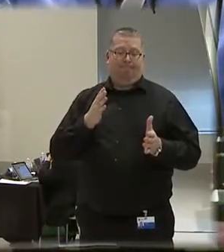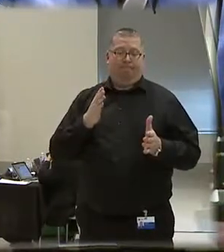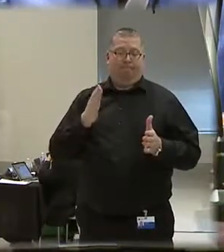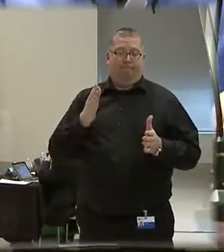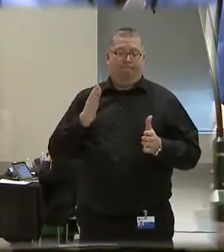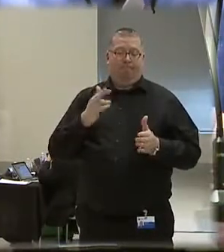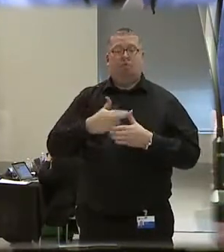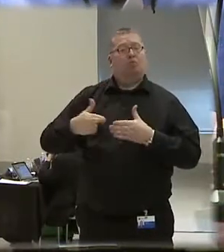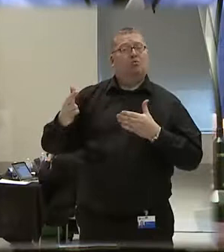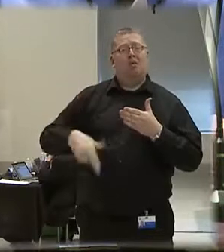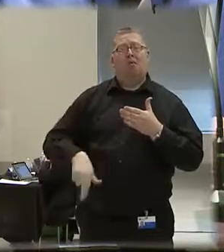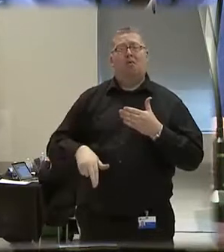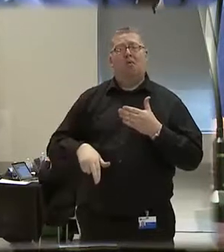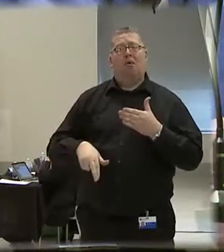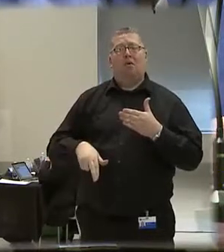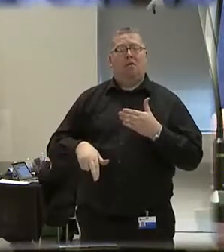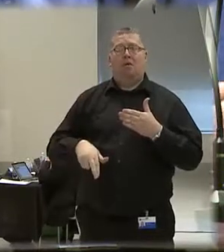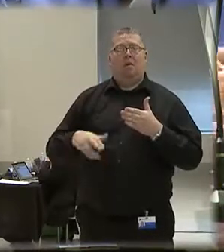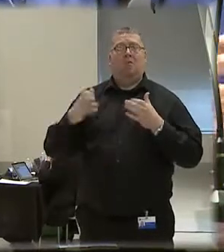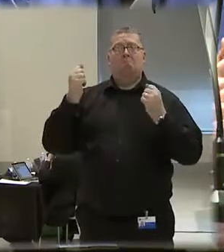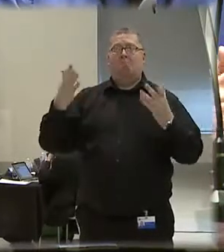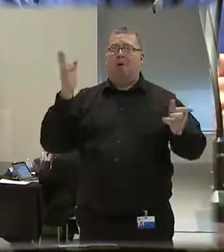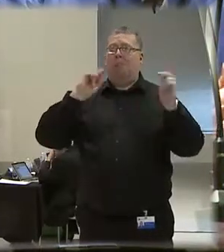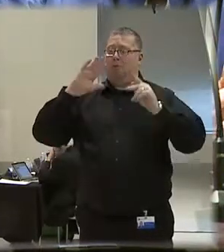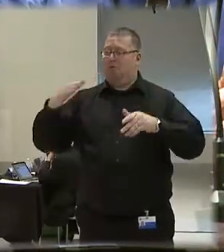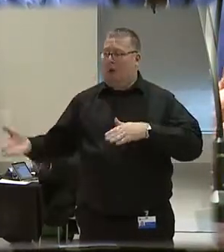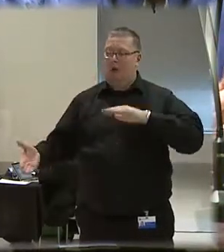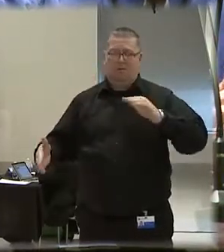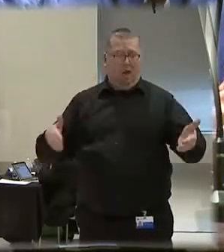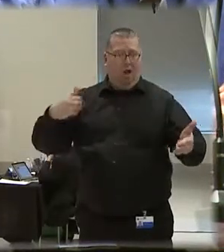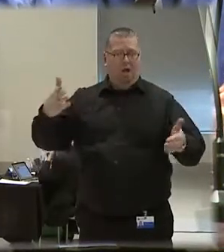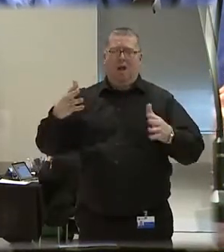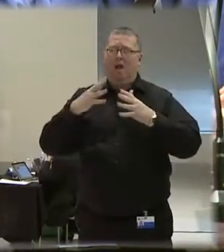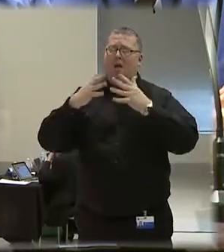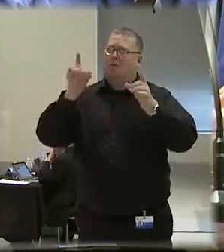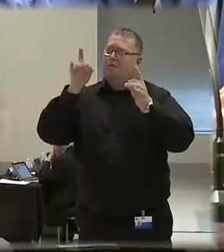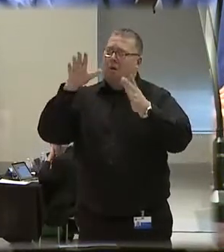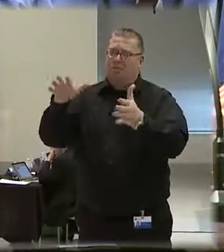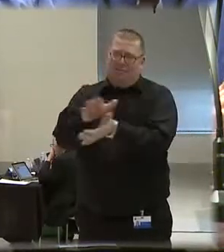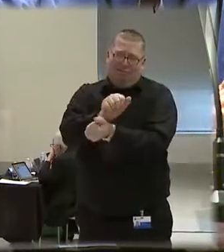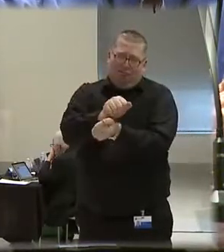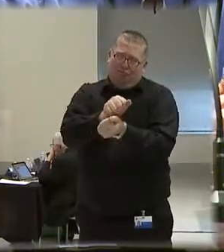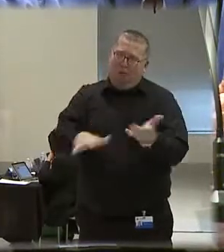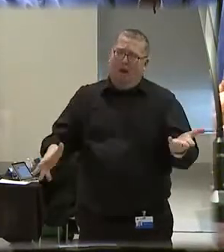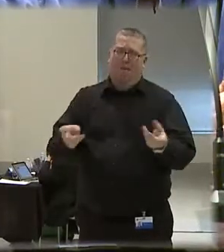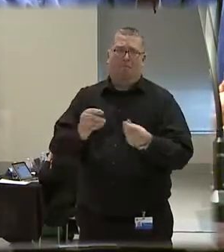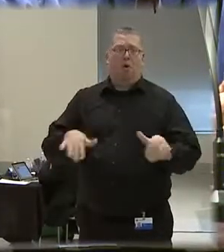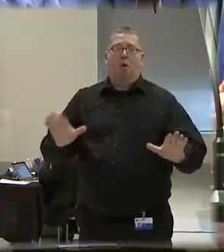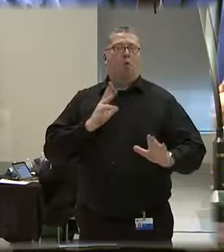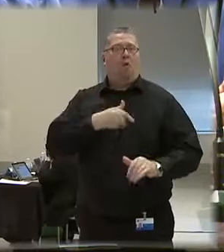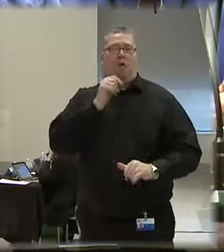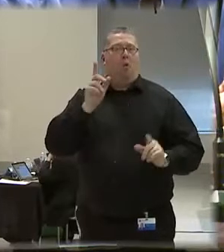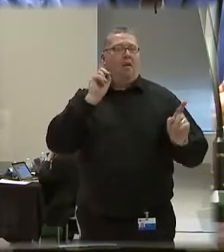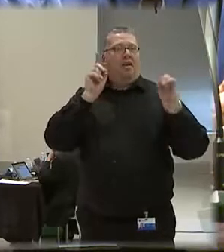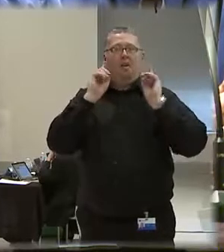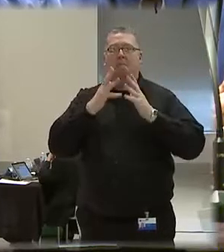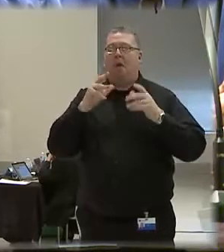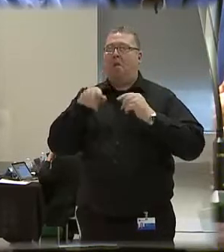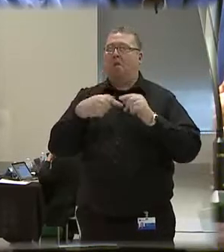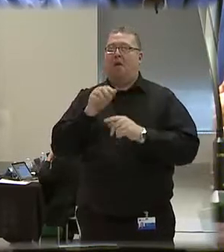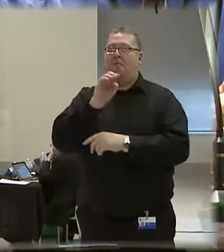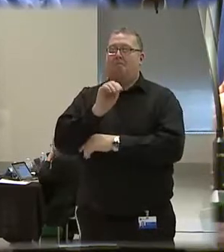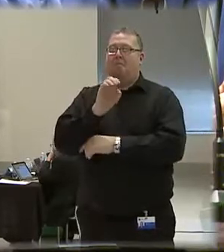in a lot of deaths and a lot of property damage as well too. And we don't hear much about the McDuffie riots